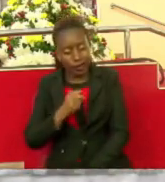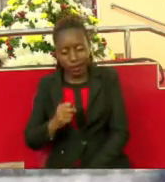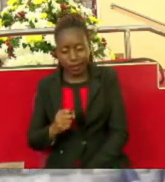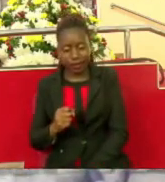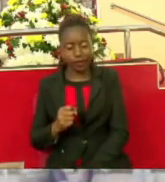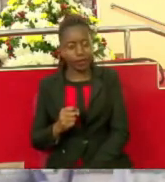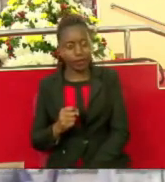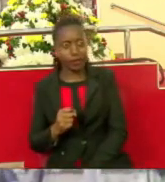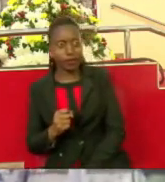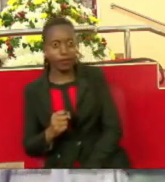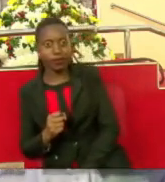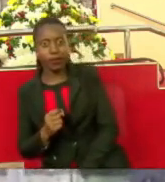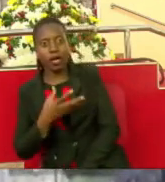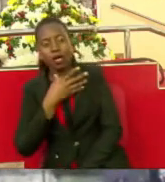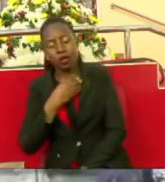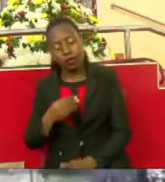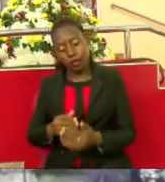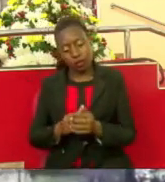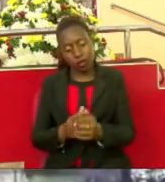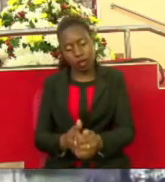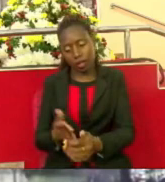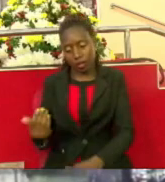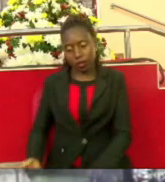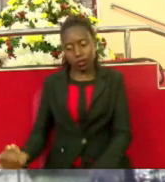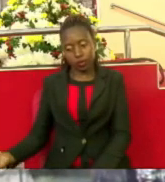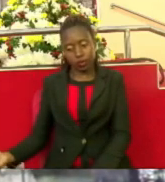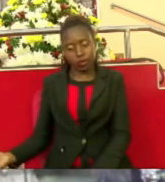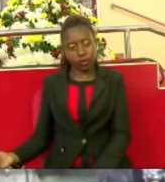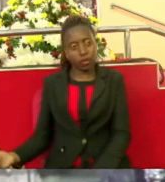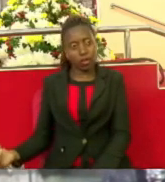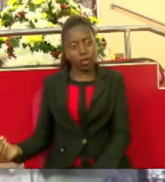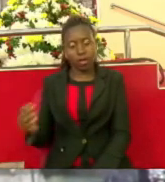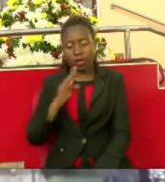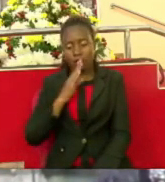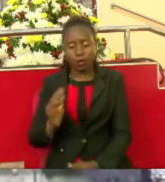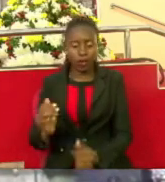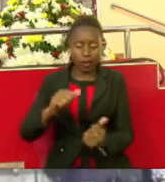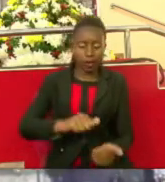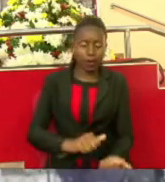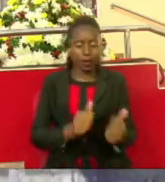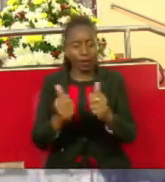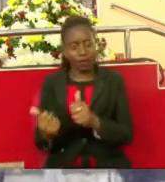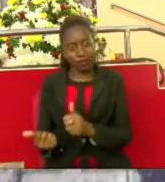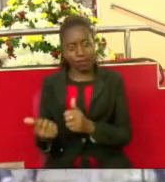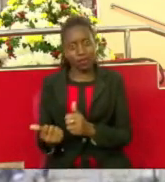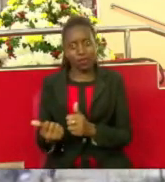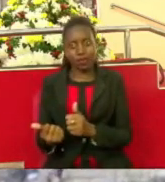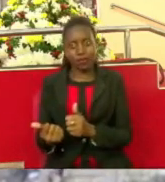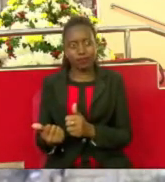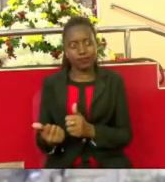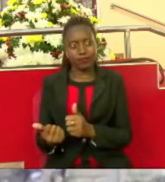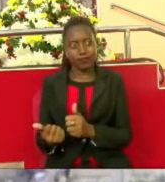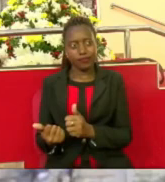that you want to take the children to be baptized. Remember some of the mainstream churches?